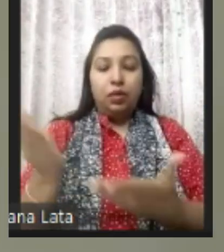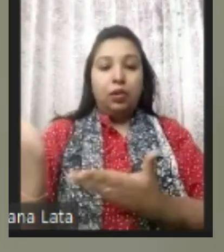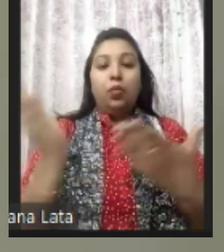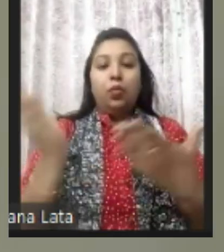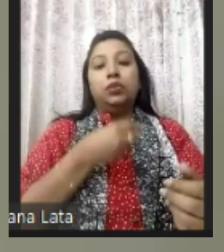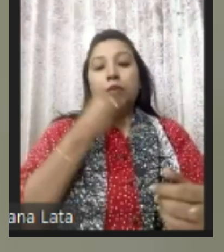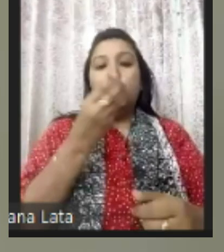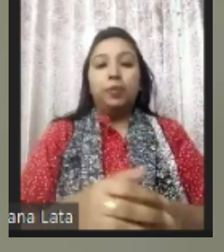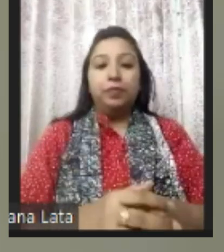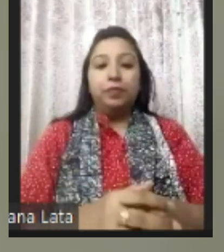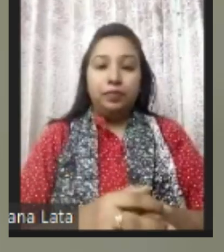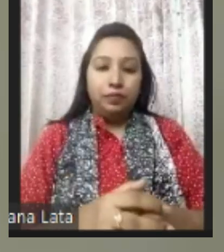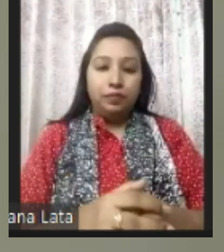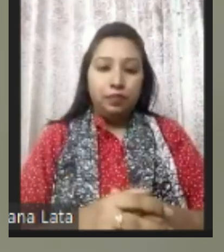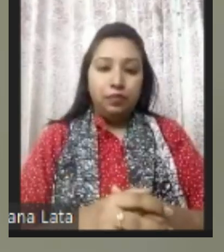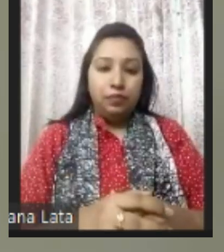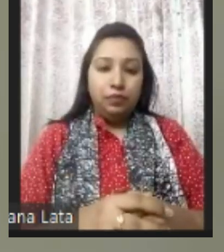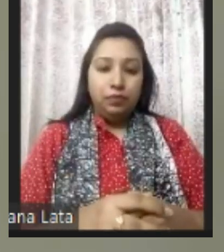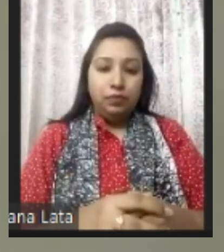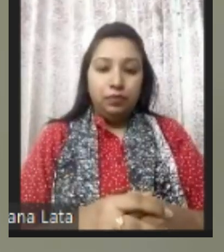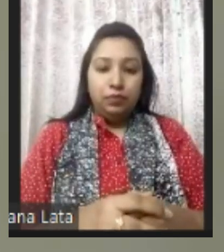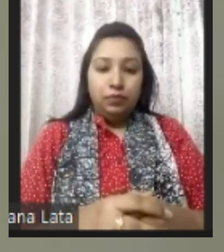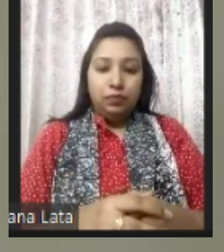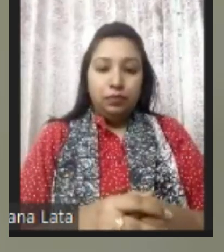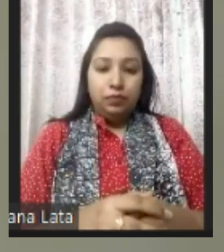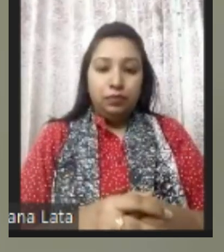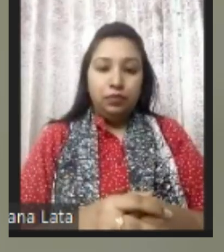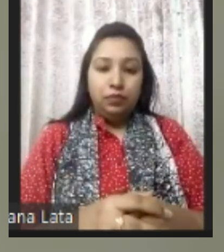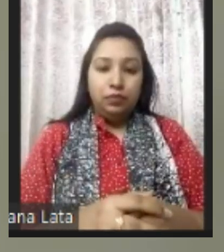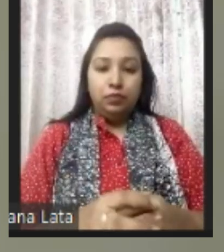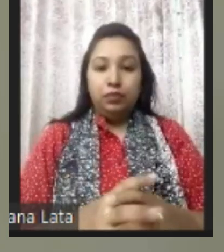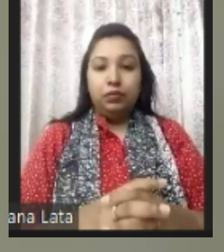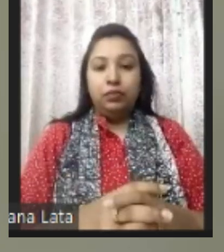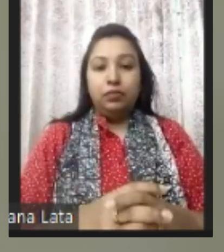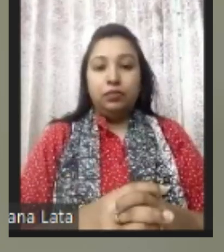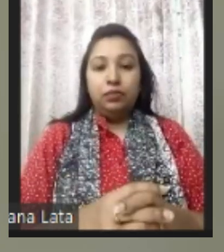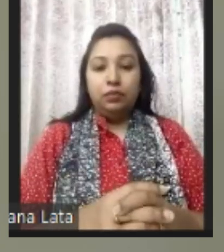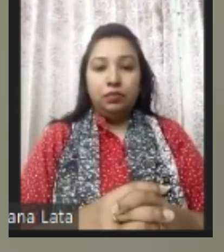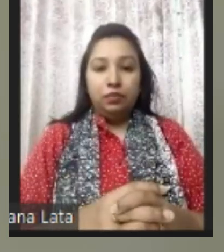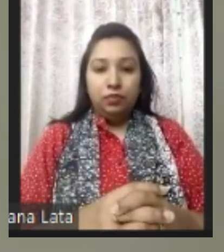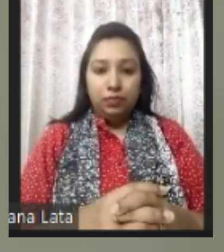Thank you. Thank you. Dr. Humayun Kabir, please.